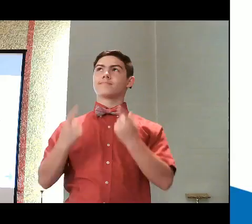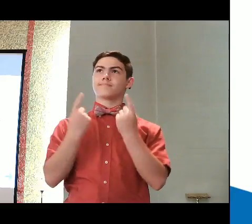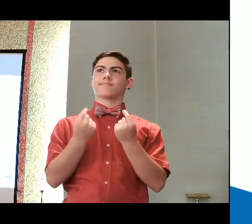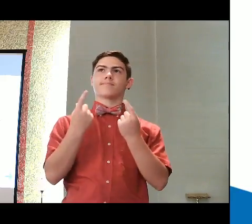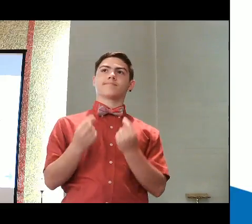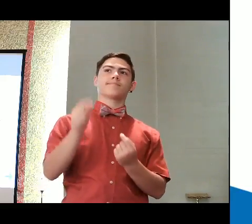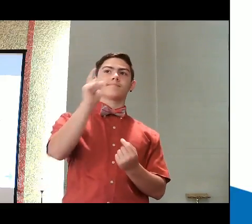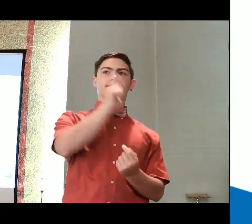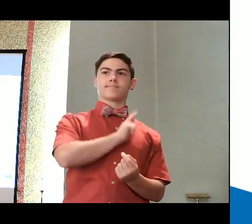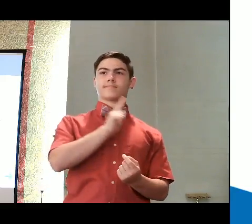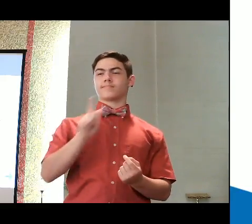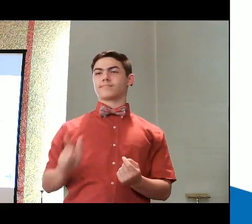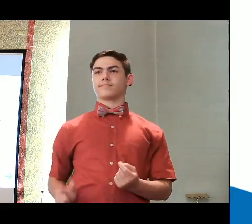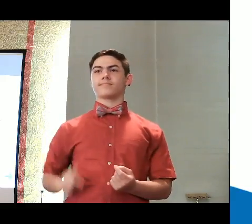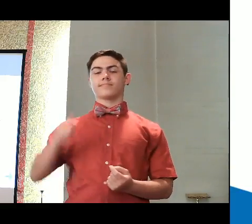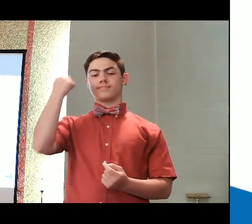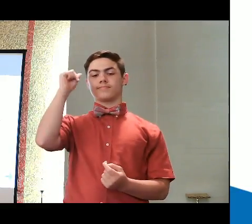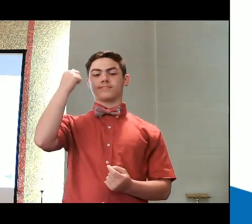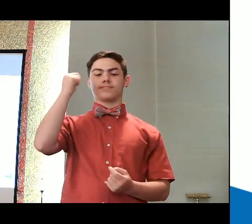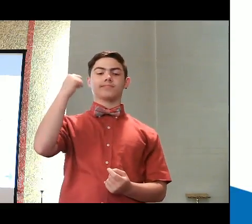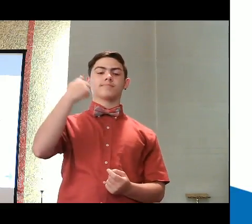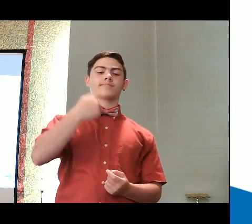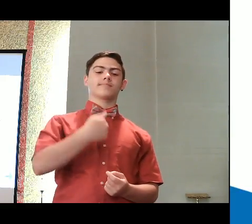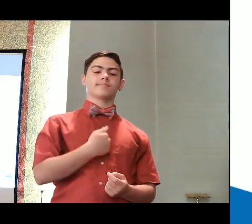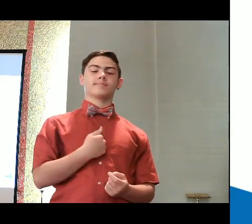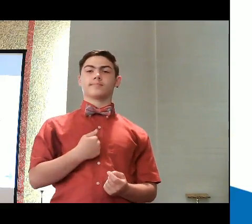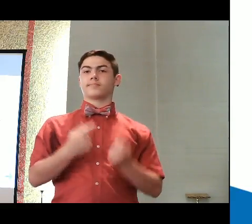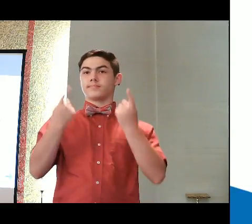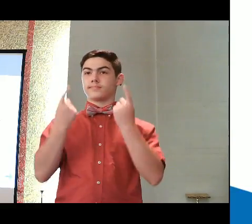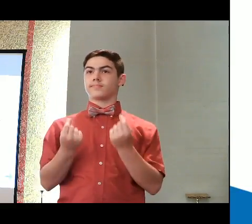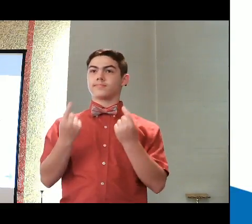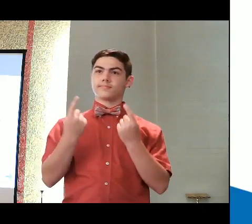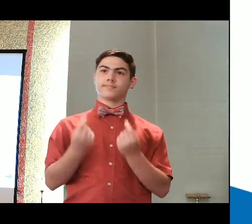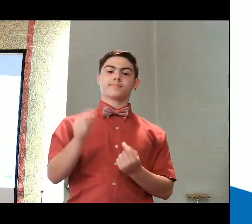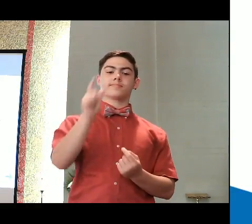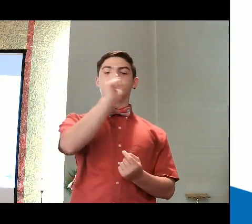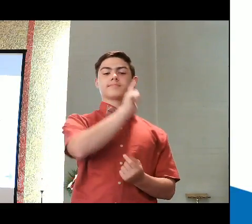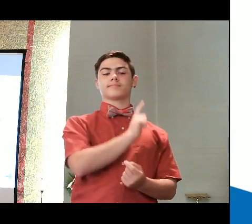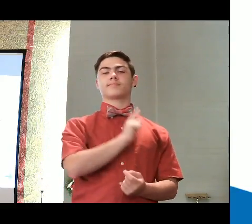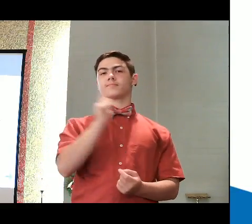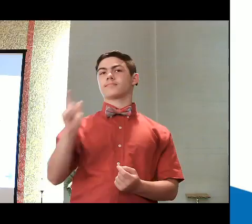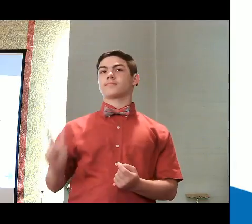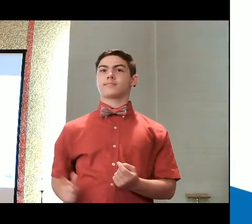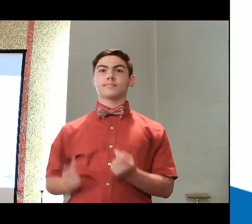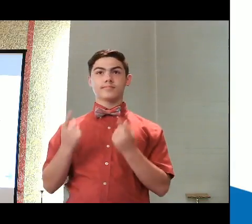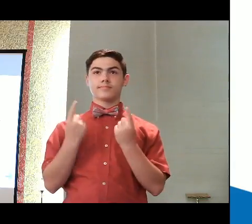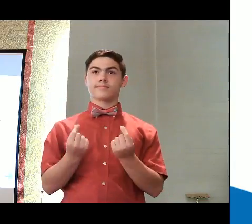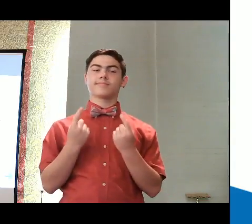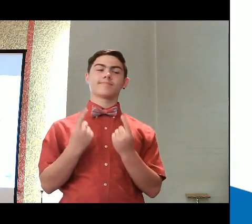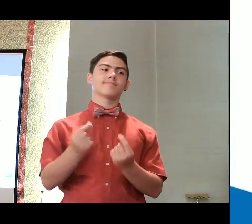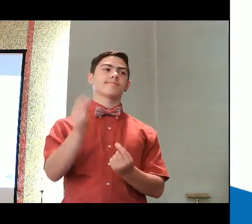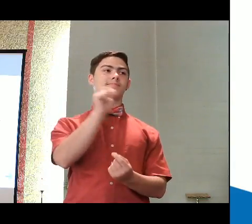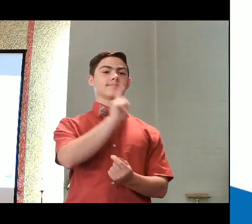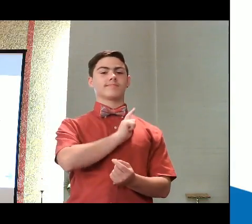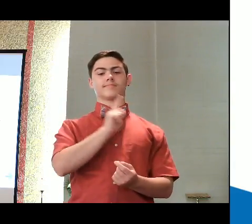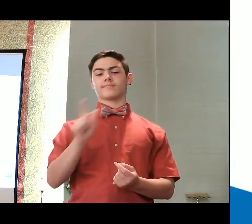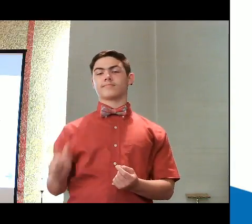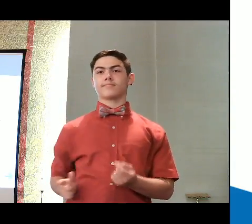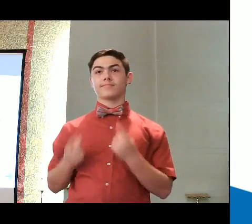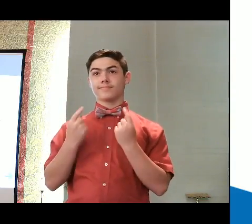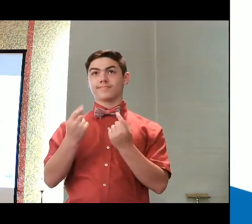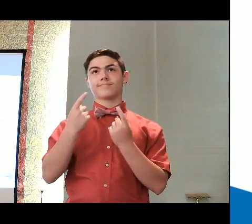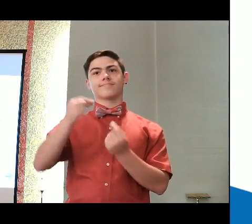do Lord, oh do remember me, hallelujah. Do Lord, oh do Lord, oh